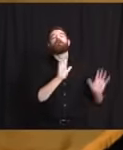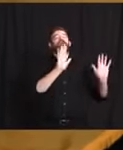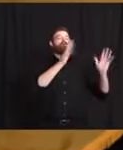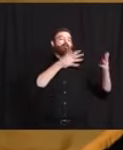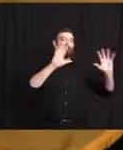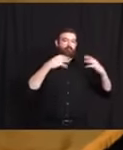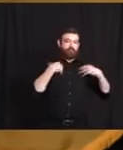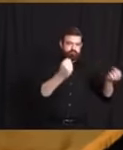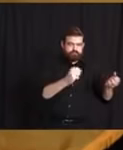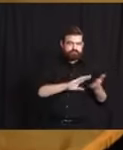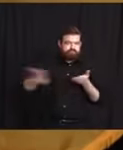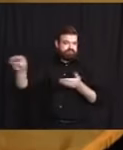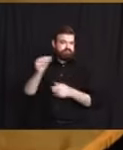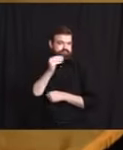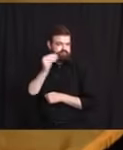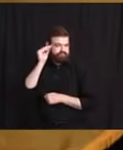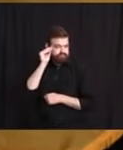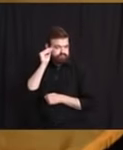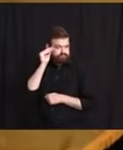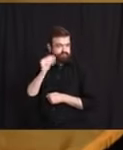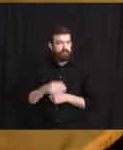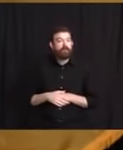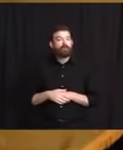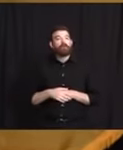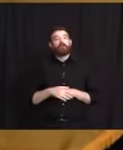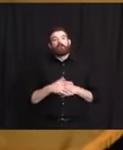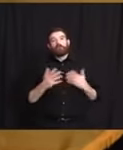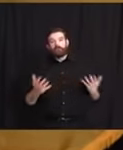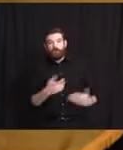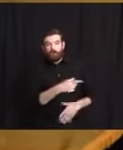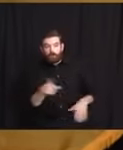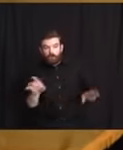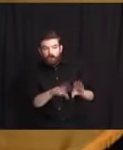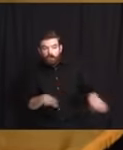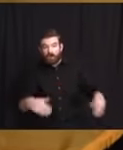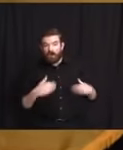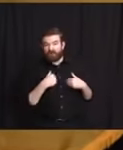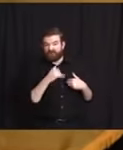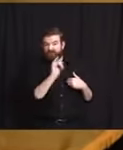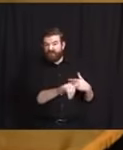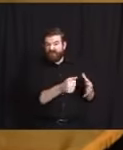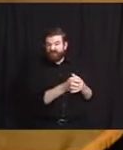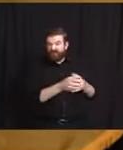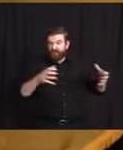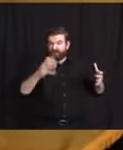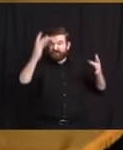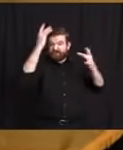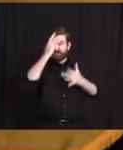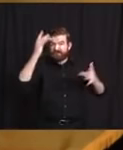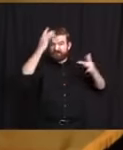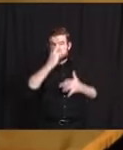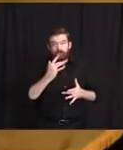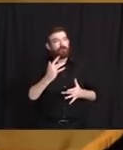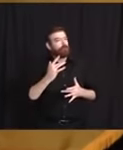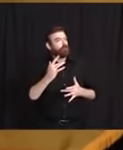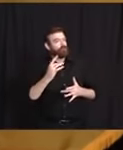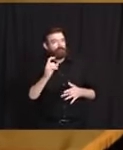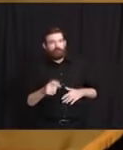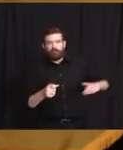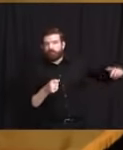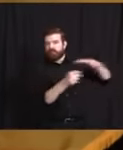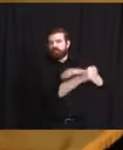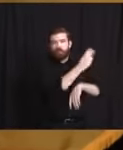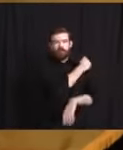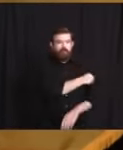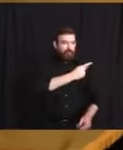may require intensive hospital care. Your child may experience symptoms such as fever, diarrhea, vomiting, rash,